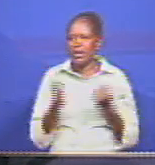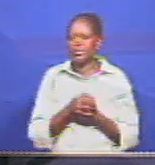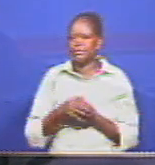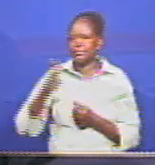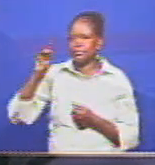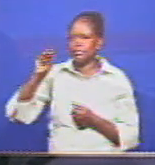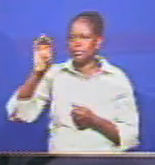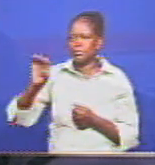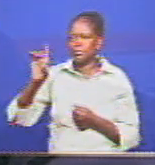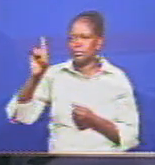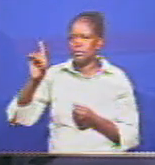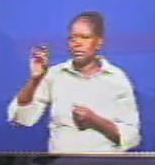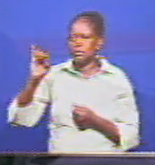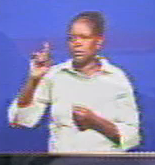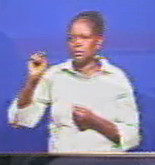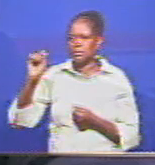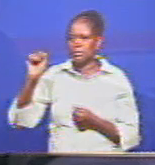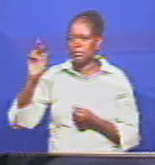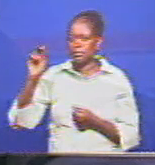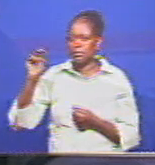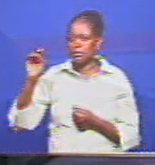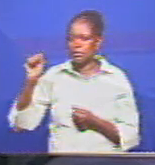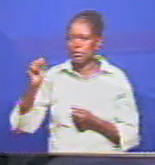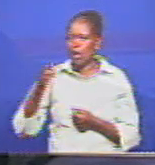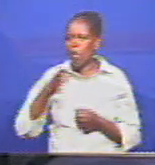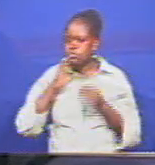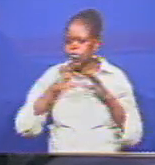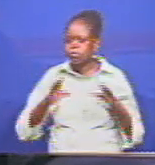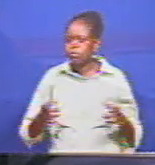Sea. And then I had my